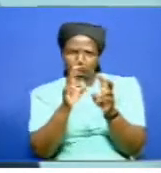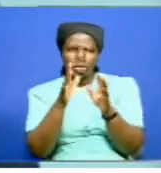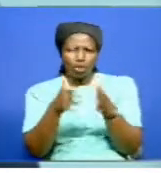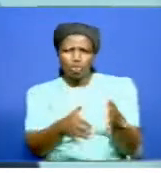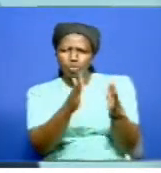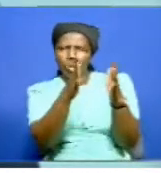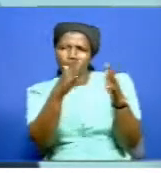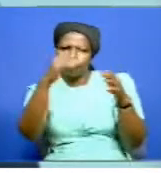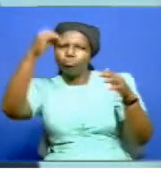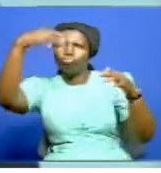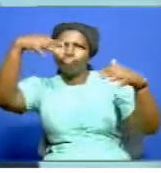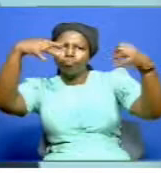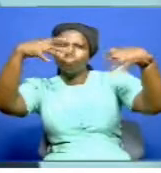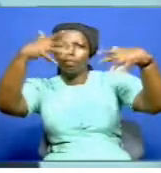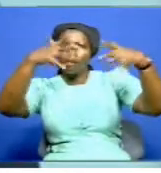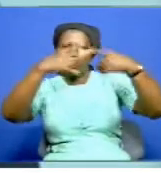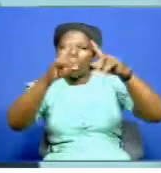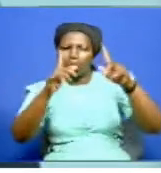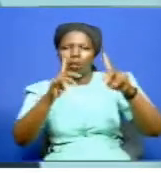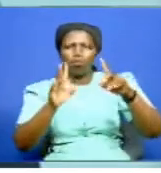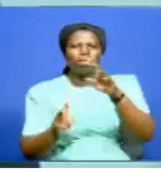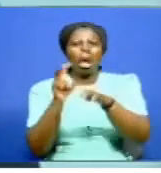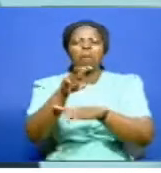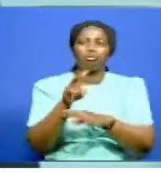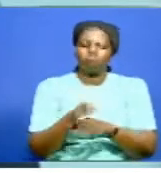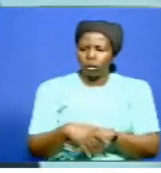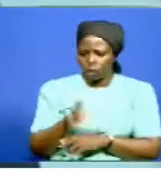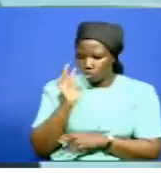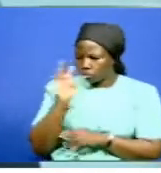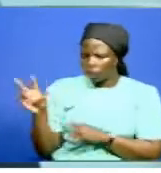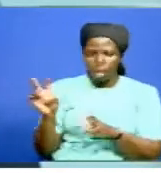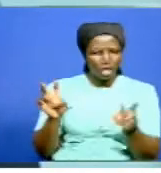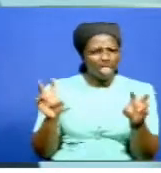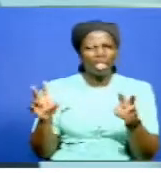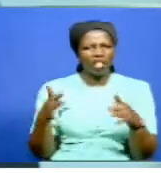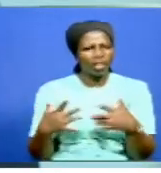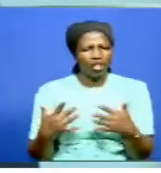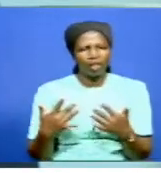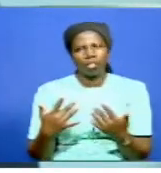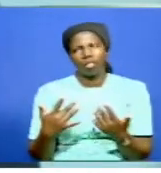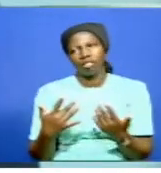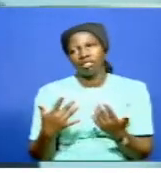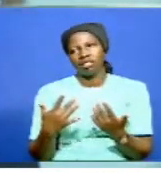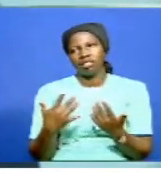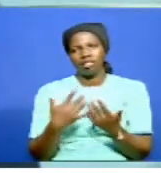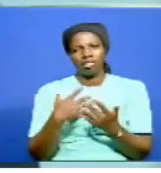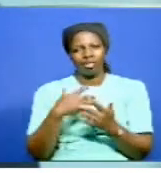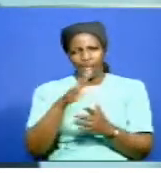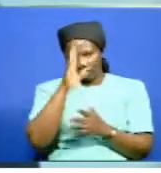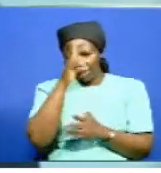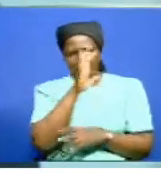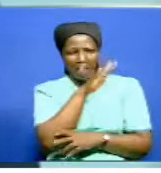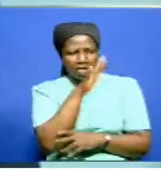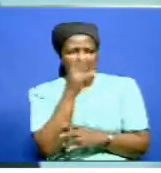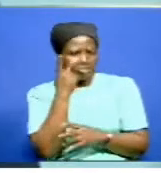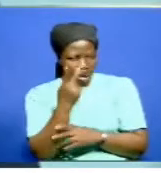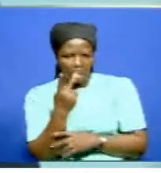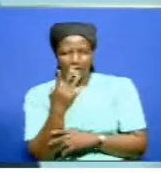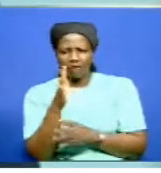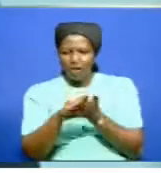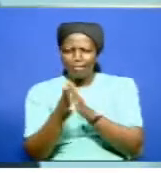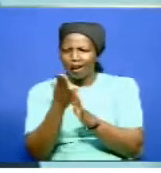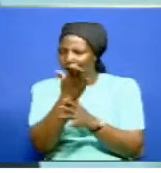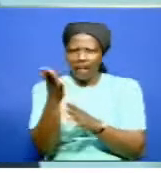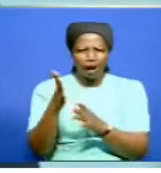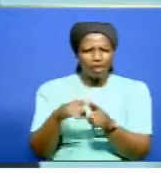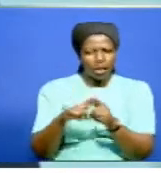And you do it knowingly. Look left, right, half the back, and half the only one on a Sunday afternoon, and there you go. The